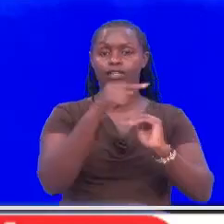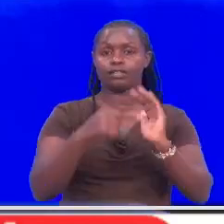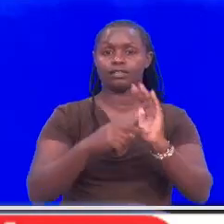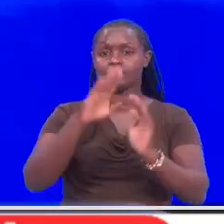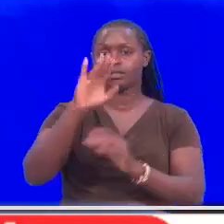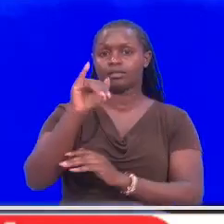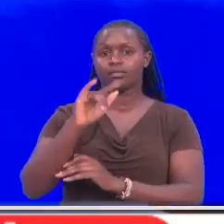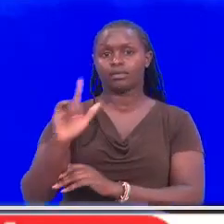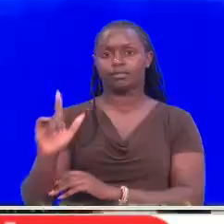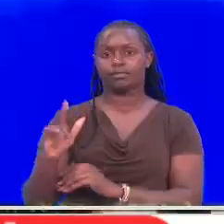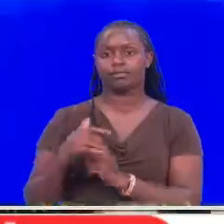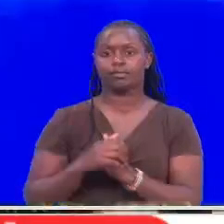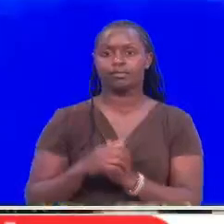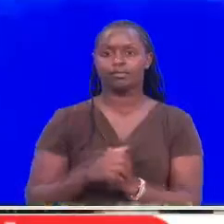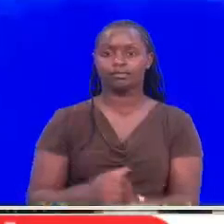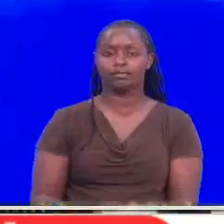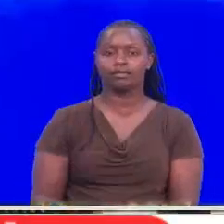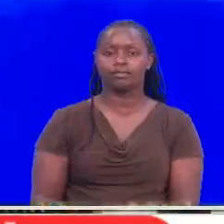details.